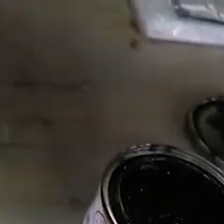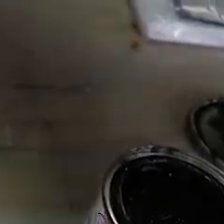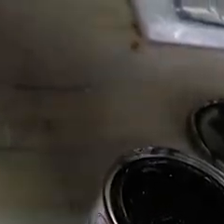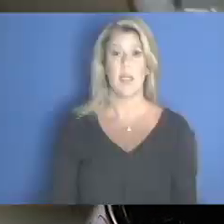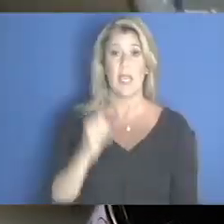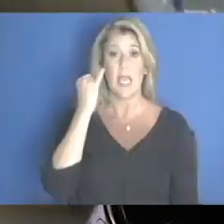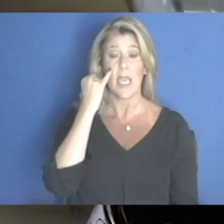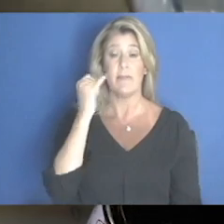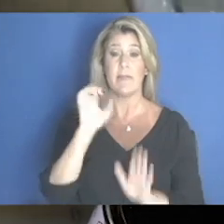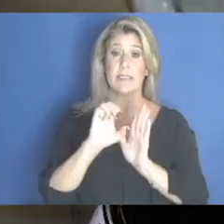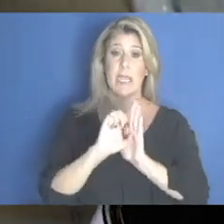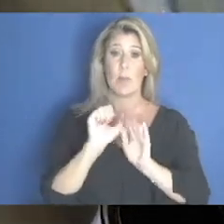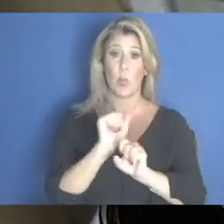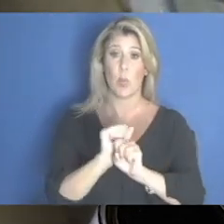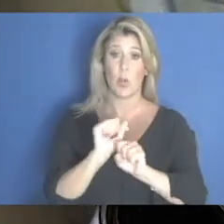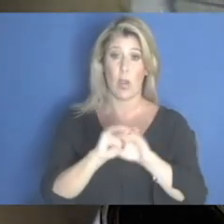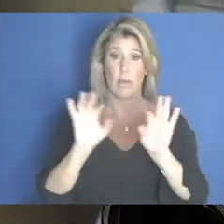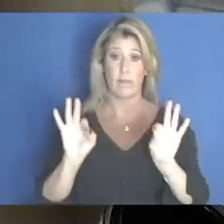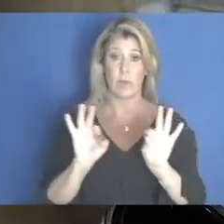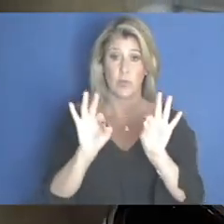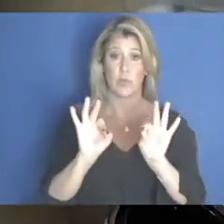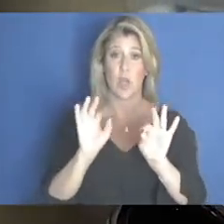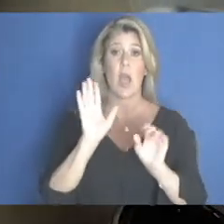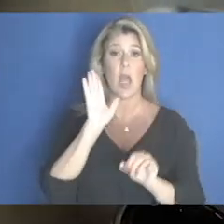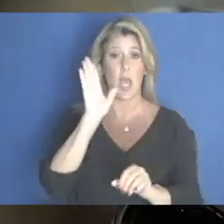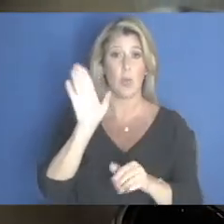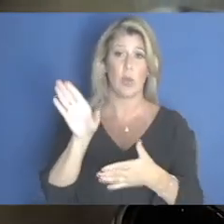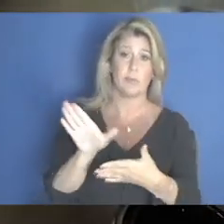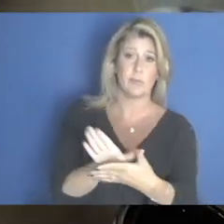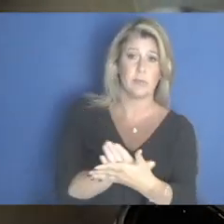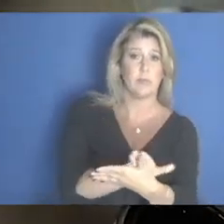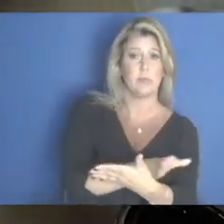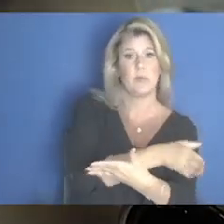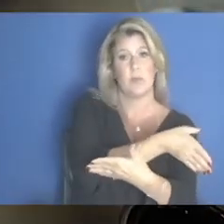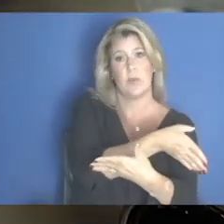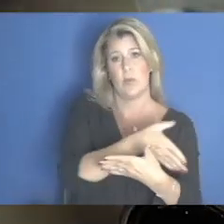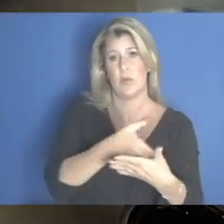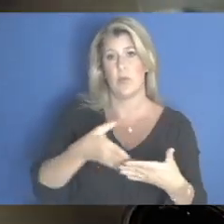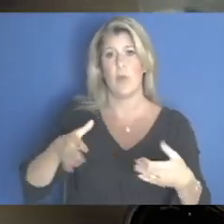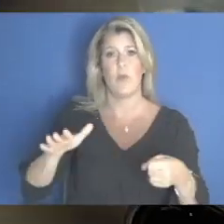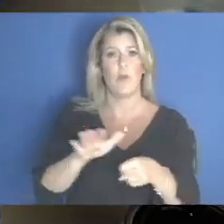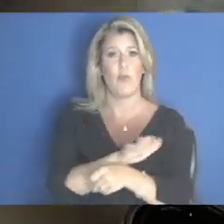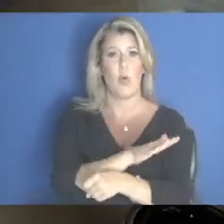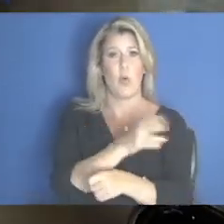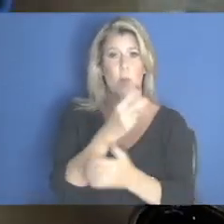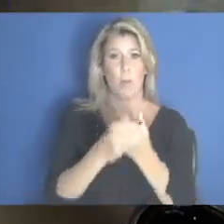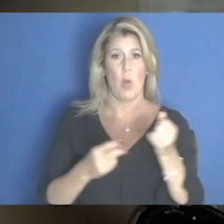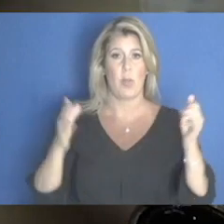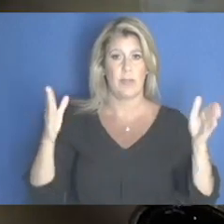If I'm working on a piece of furniture, I will go all the way from one side to another.